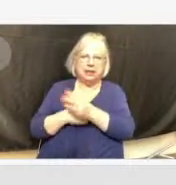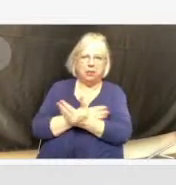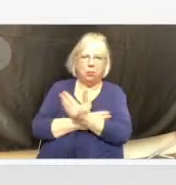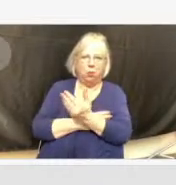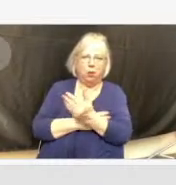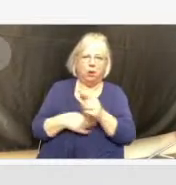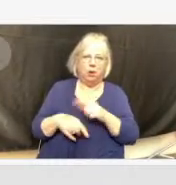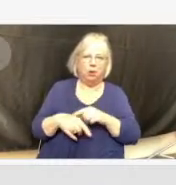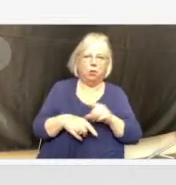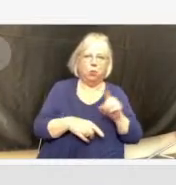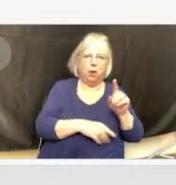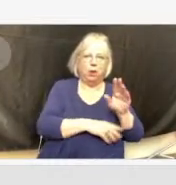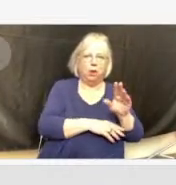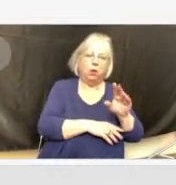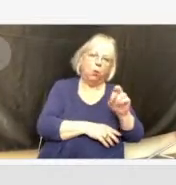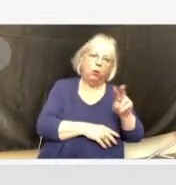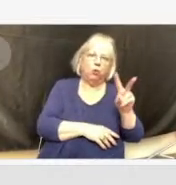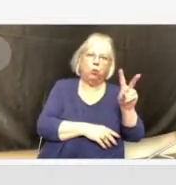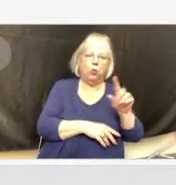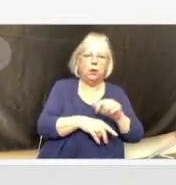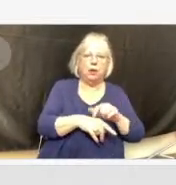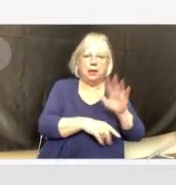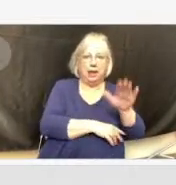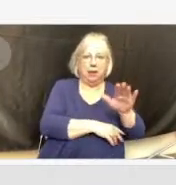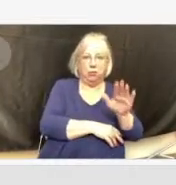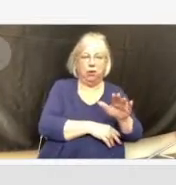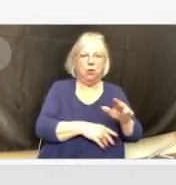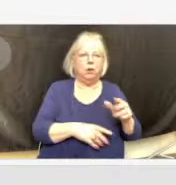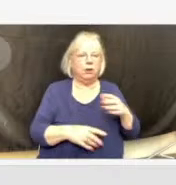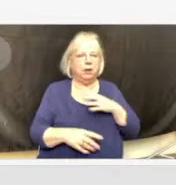Just my thoughts. I think it's very important that you